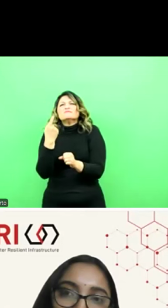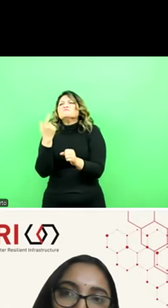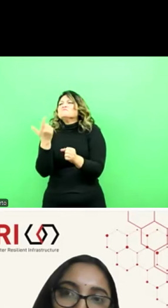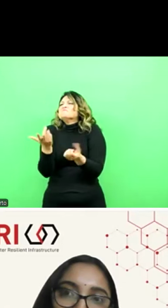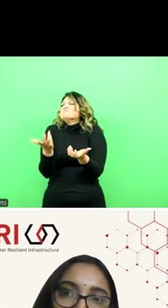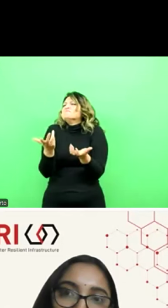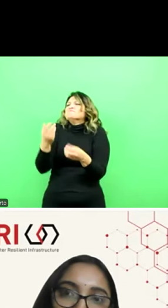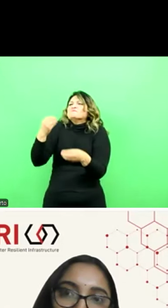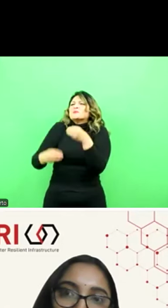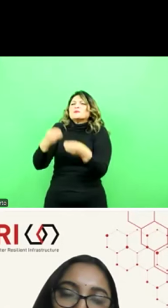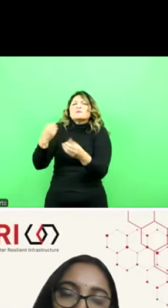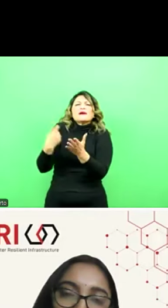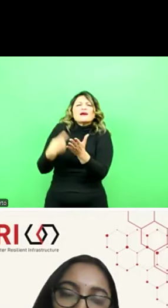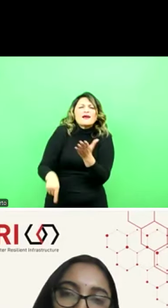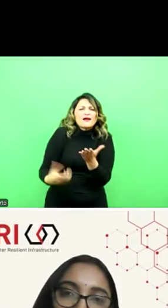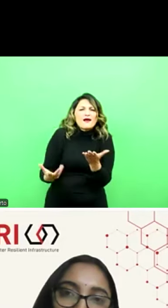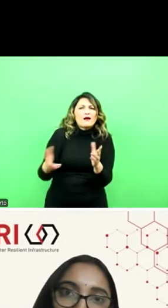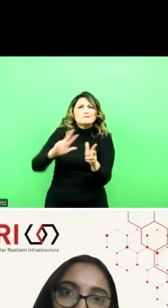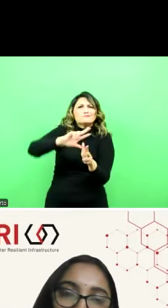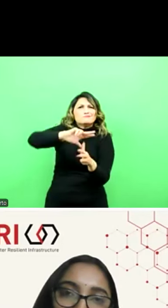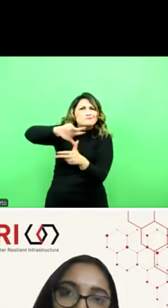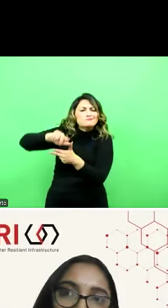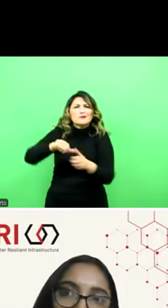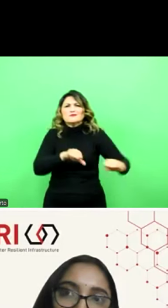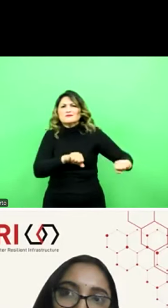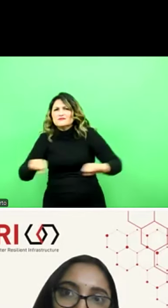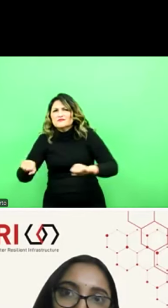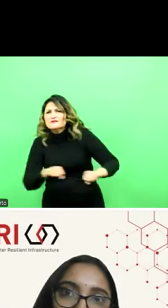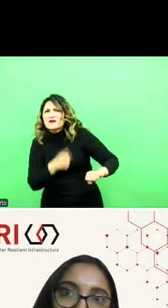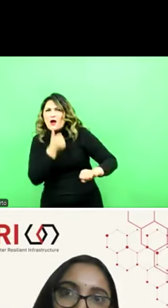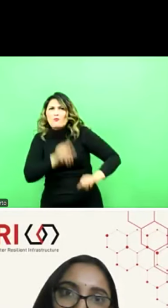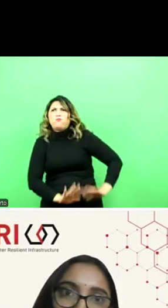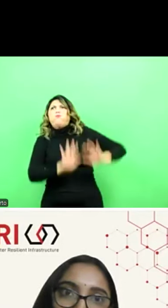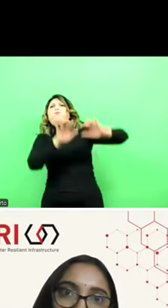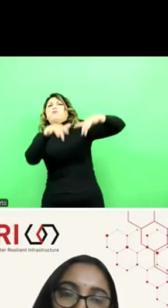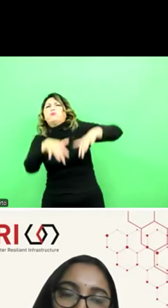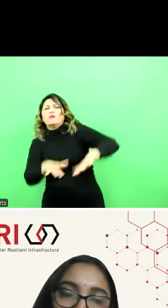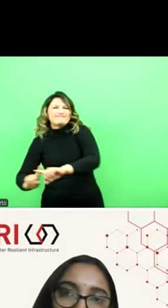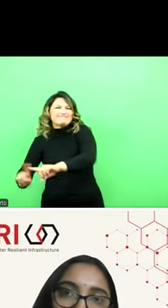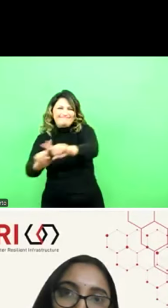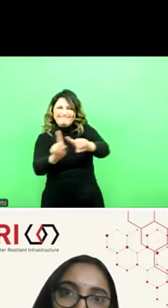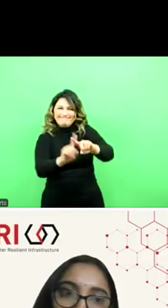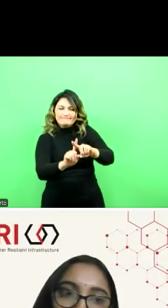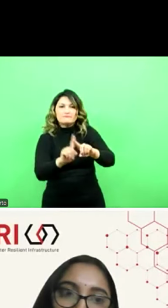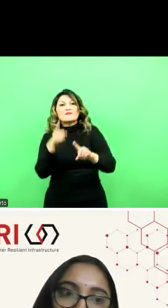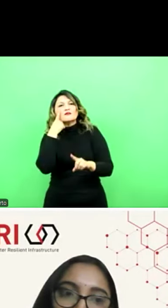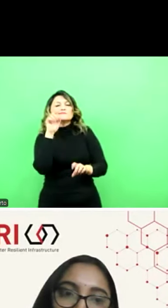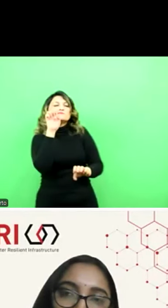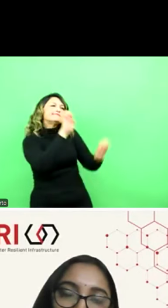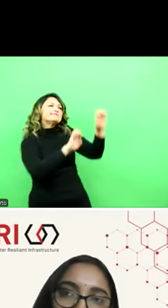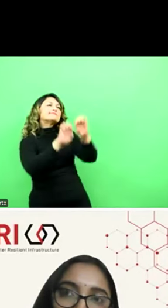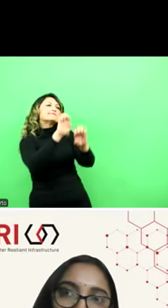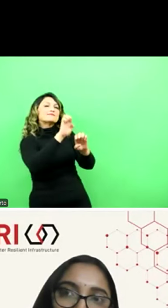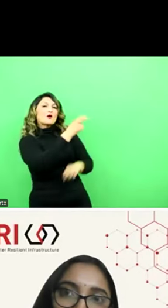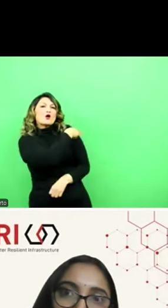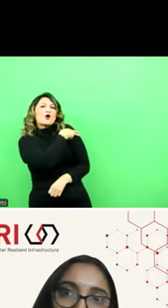but all the critical infrastructure services that support the operations of the hospital. And we have been inclusive